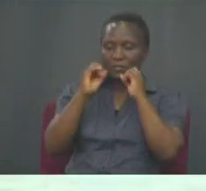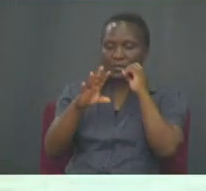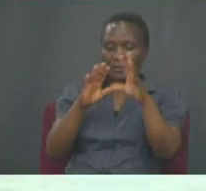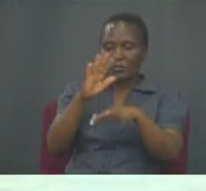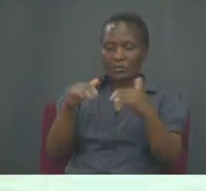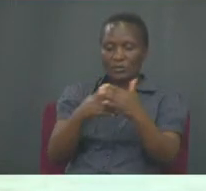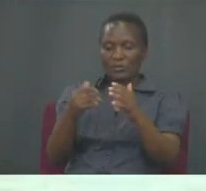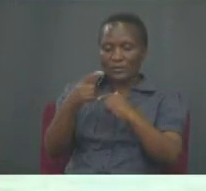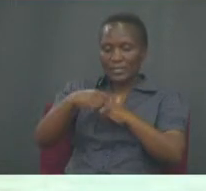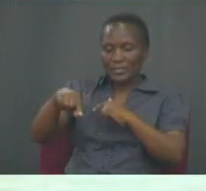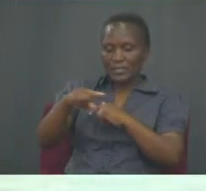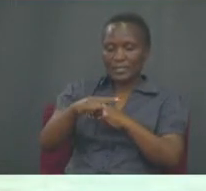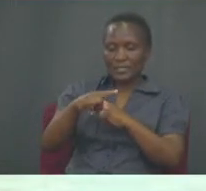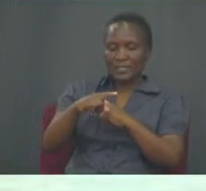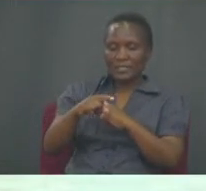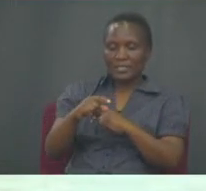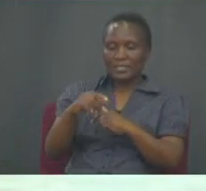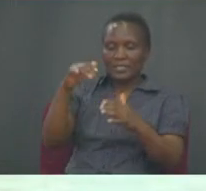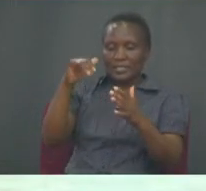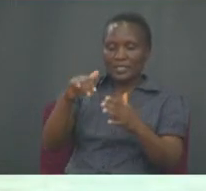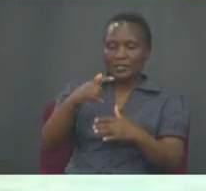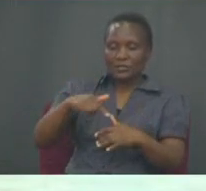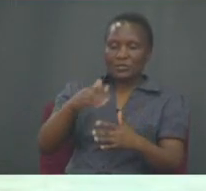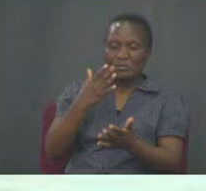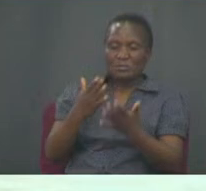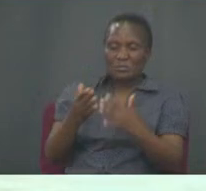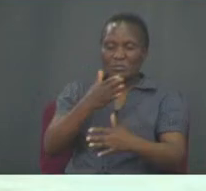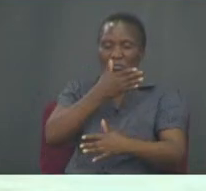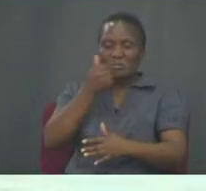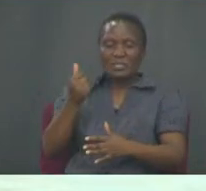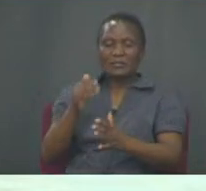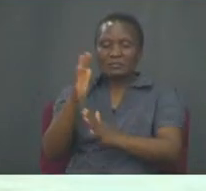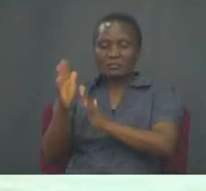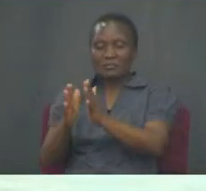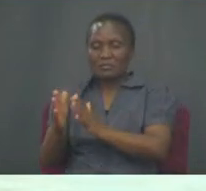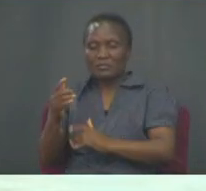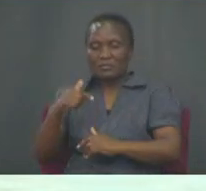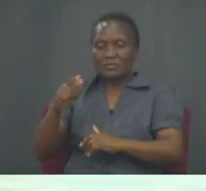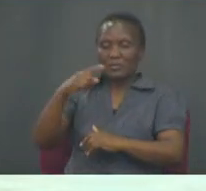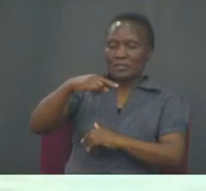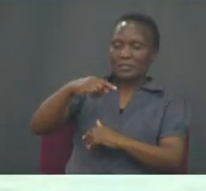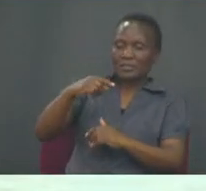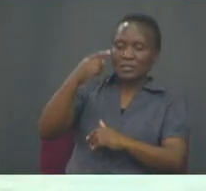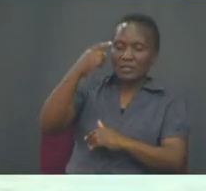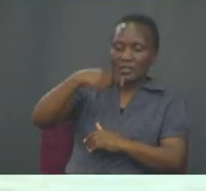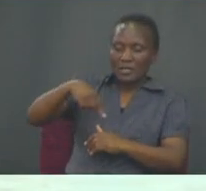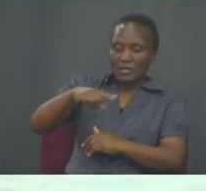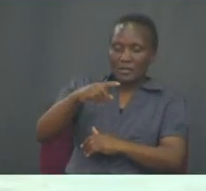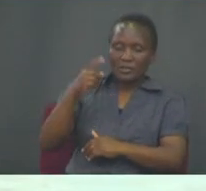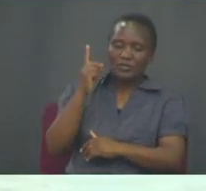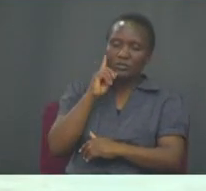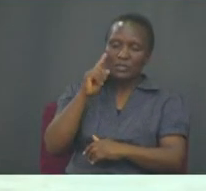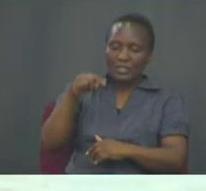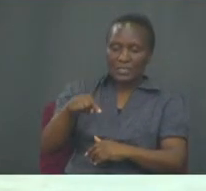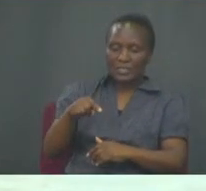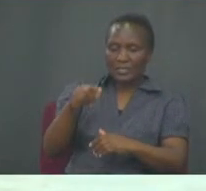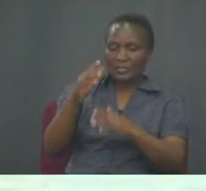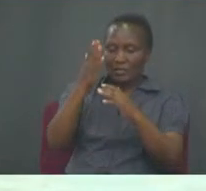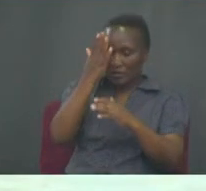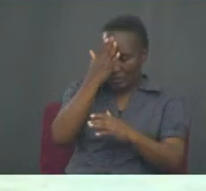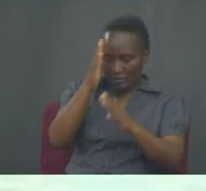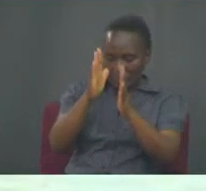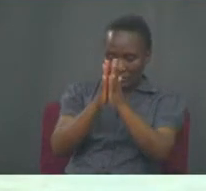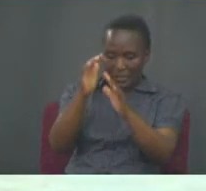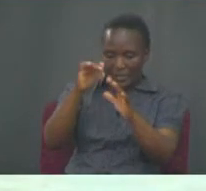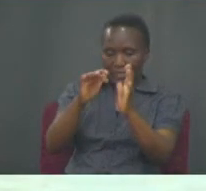us, so that we may be better prepared for our tomorrow. This is our humble prayer in